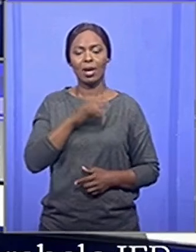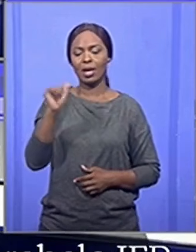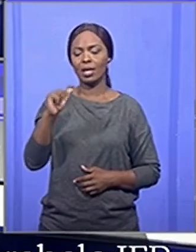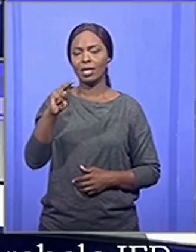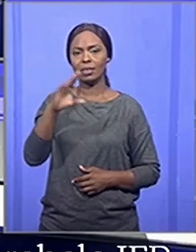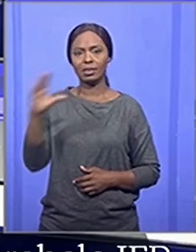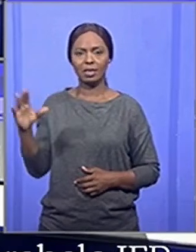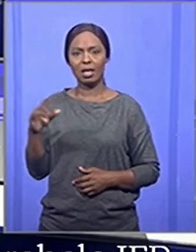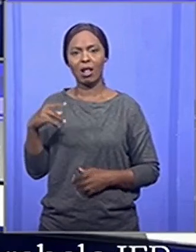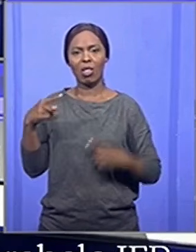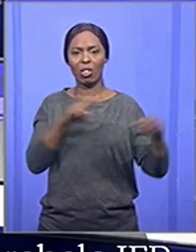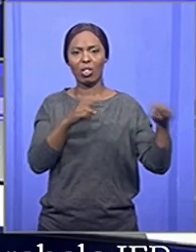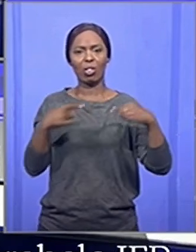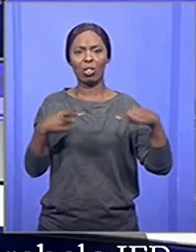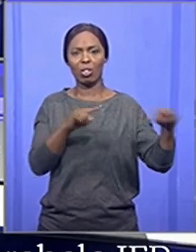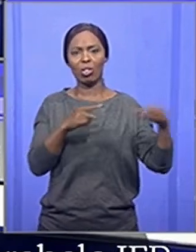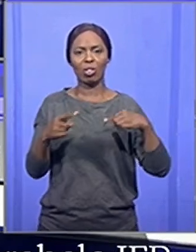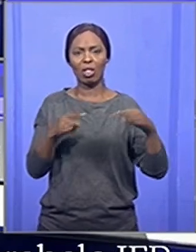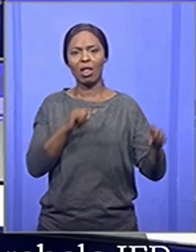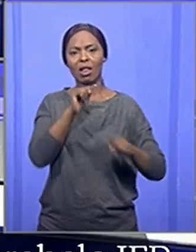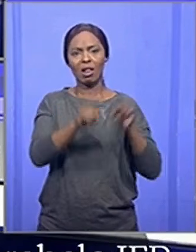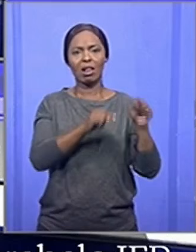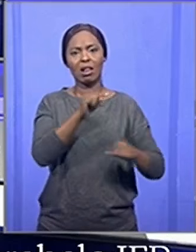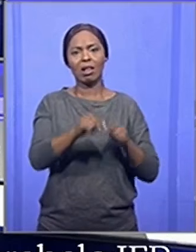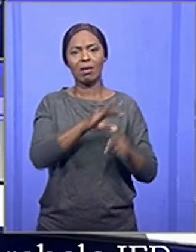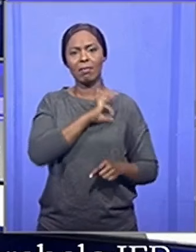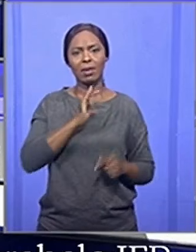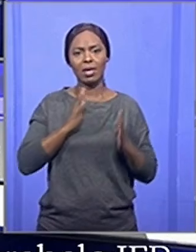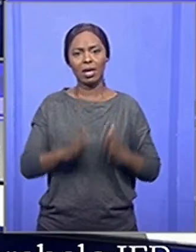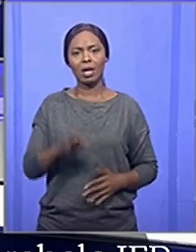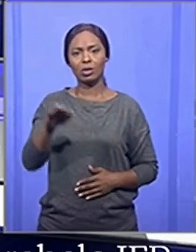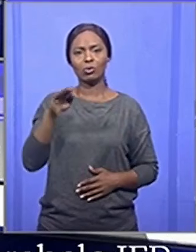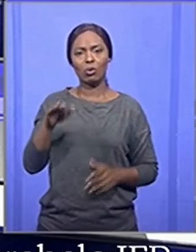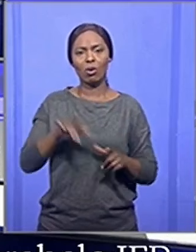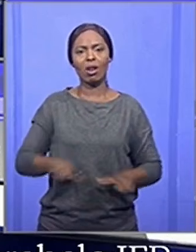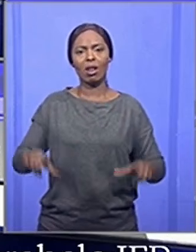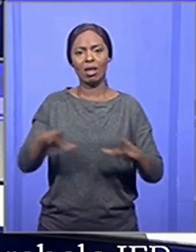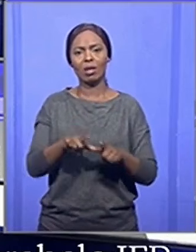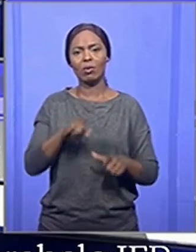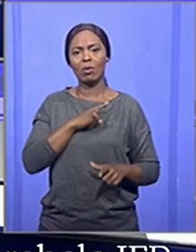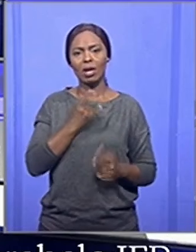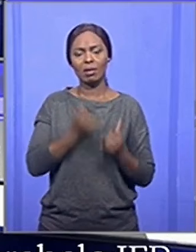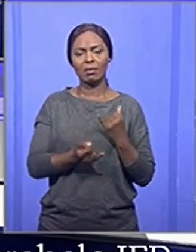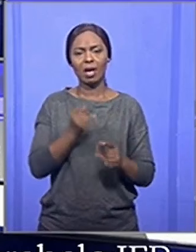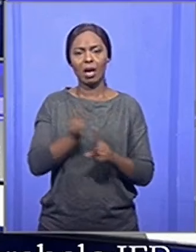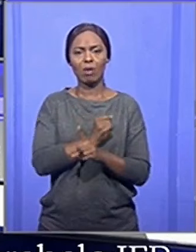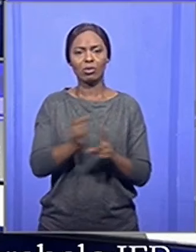e qose meyara wa masipala wa Zululand ka boitshwaro bo bobe ka tsa thobalano.